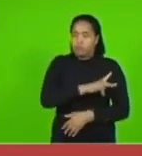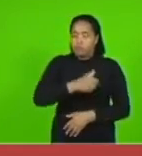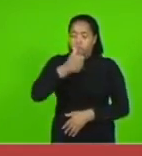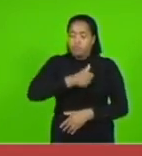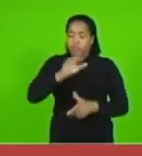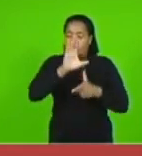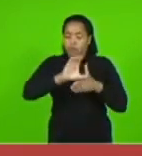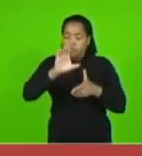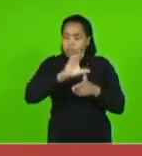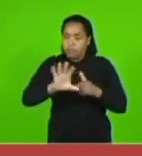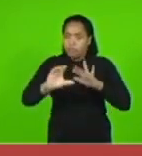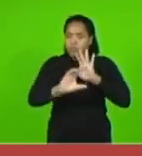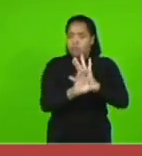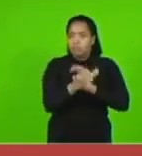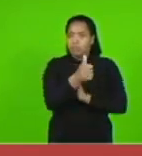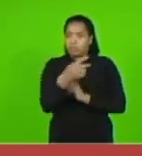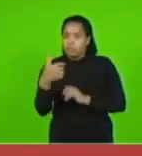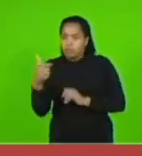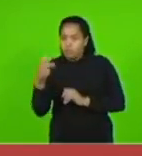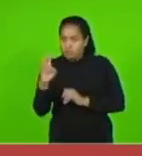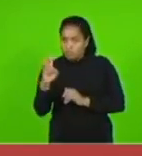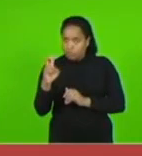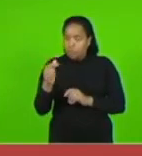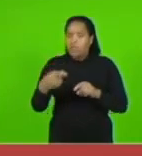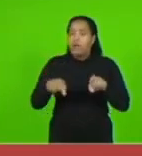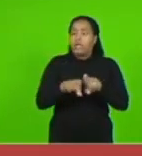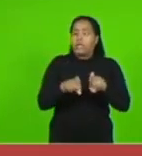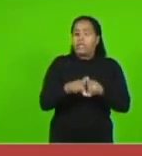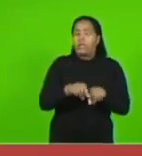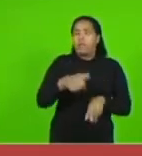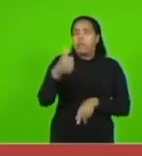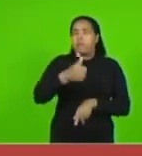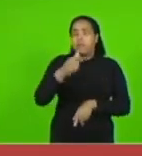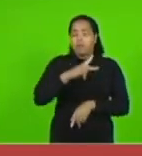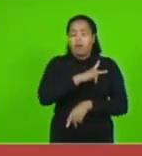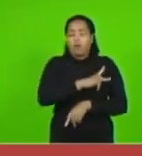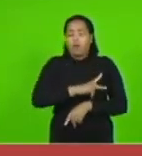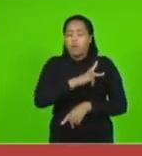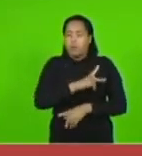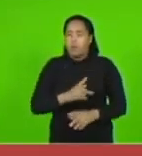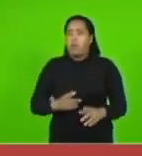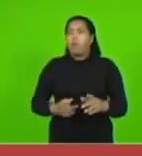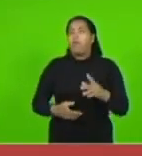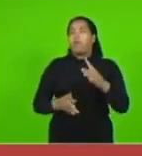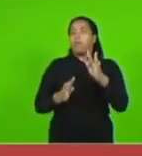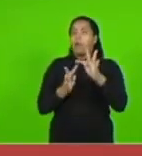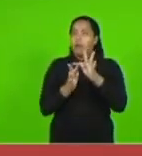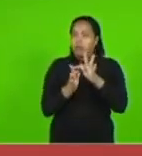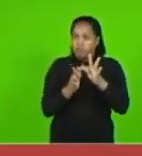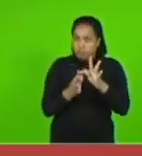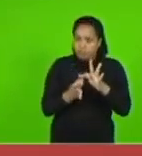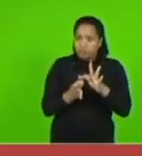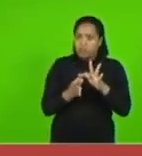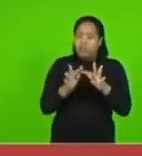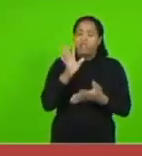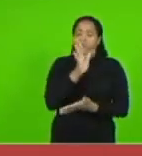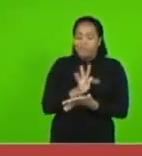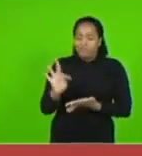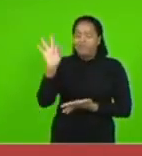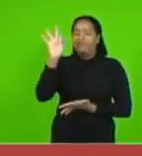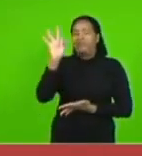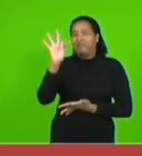and his letters to Corinthians. And also to the first letter of Paul